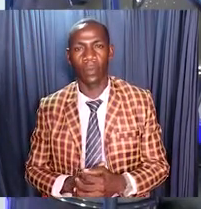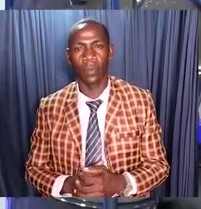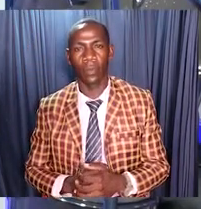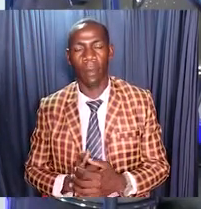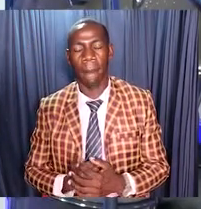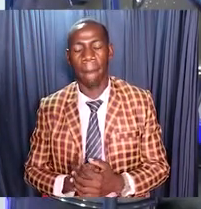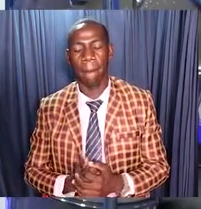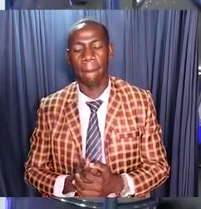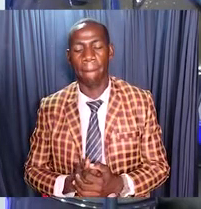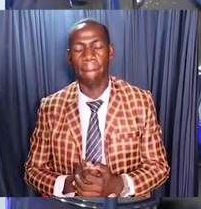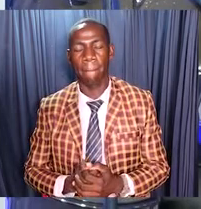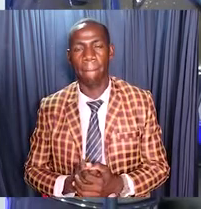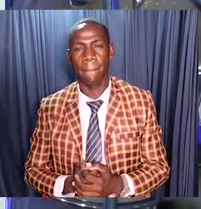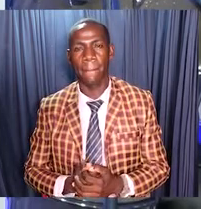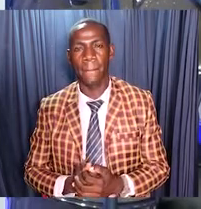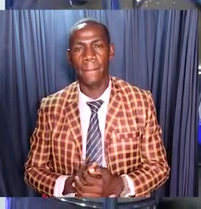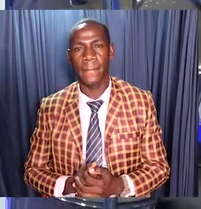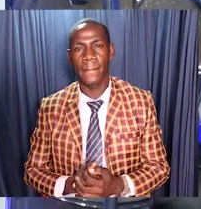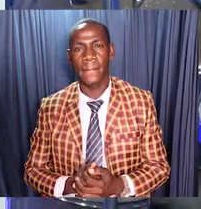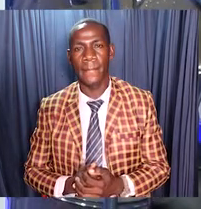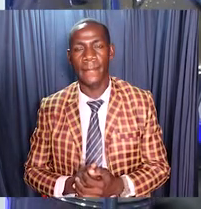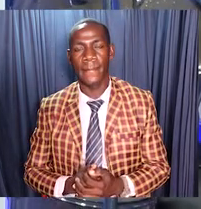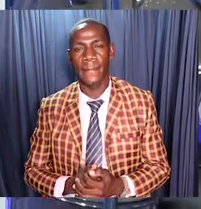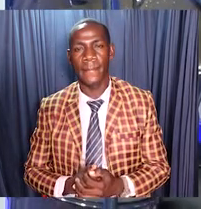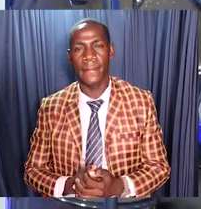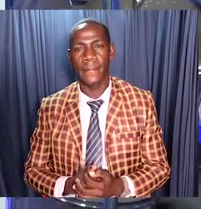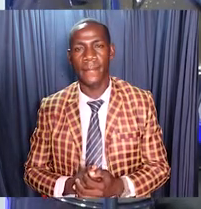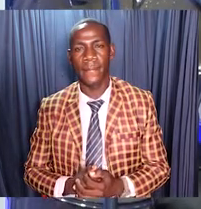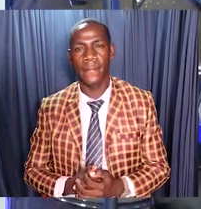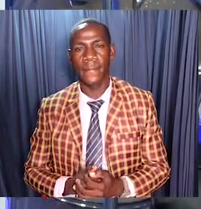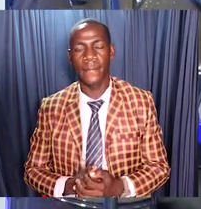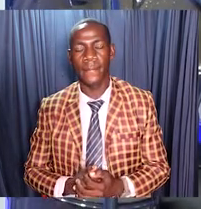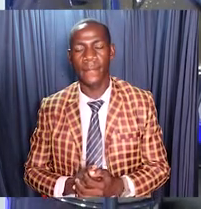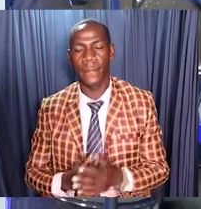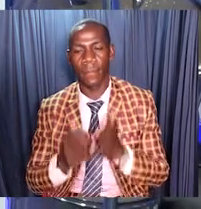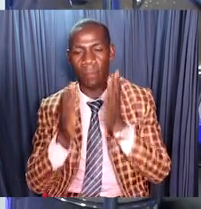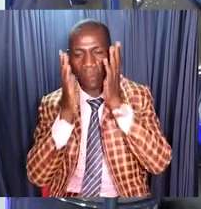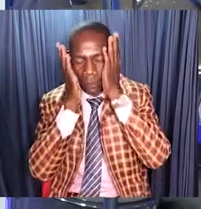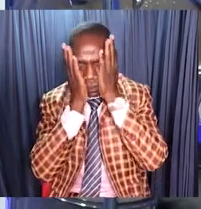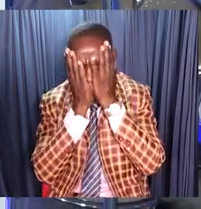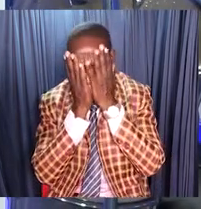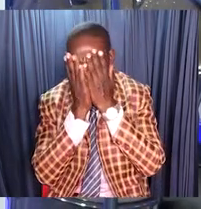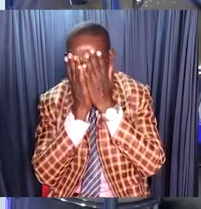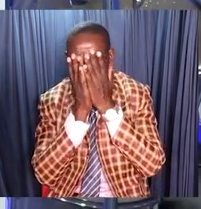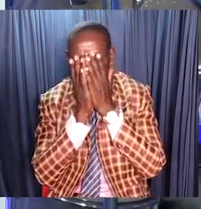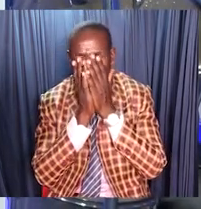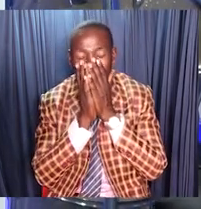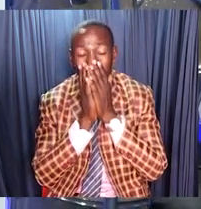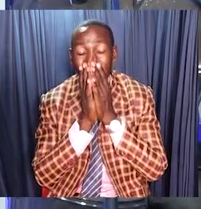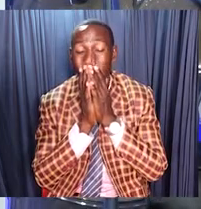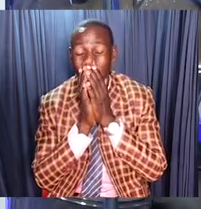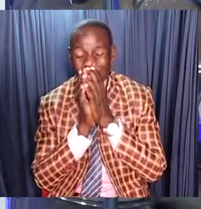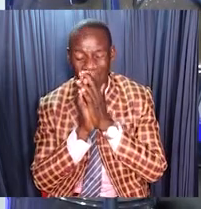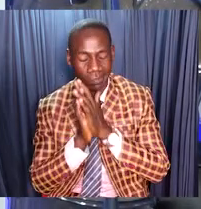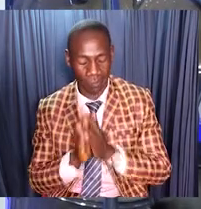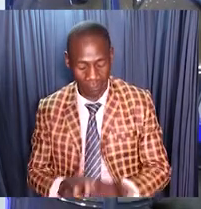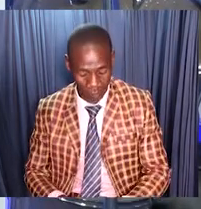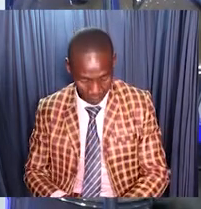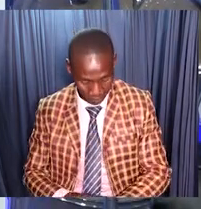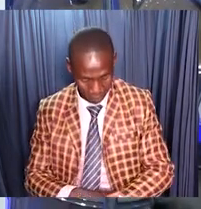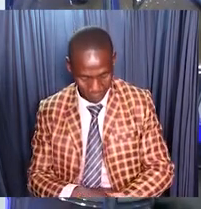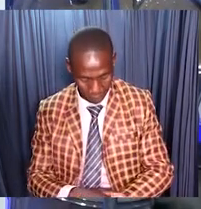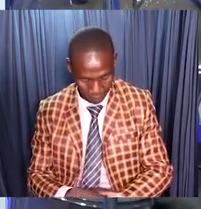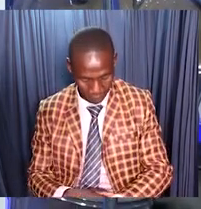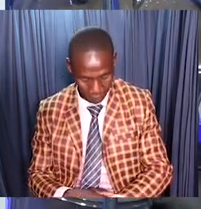God, holy and beloved, the bowels of mercies, kindness, humbleness of mind, meekness, longsuffering, forbearing